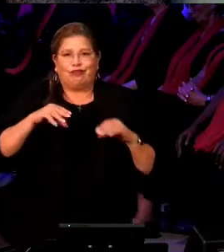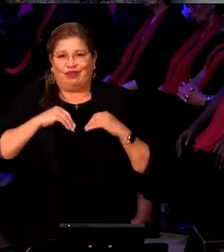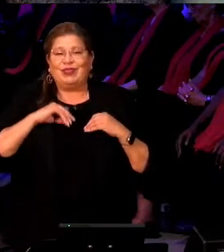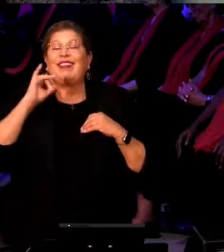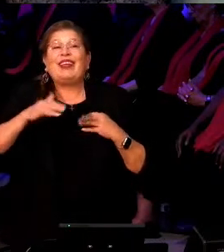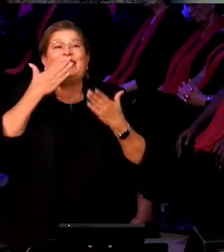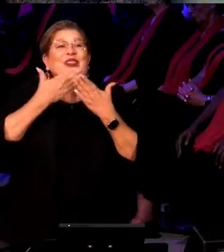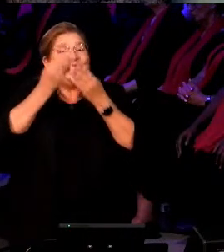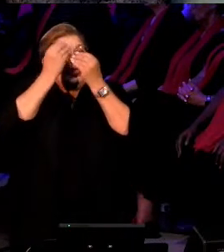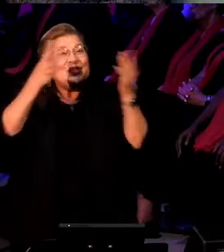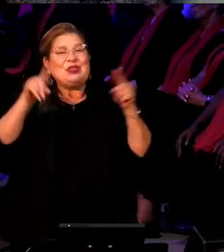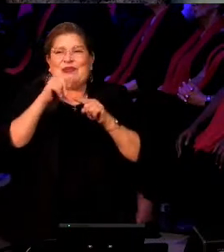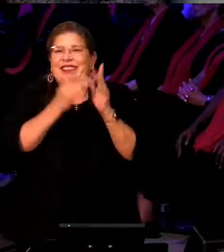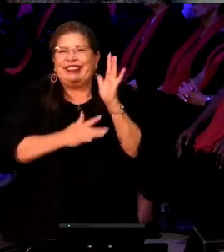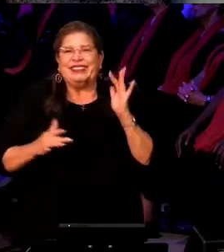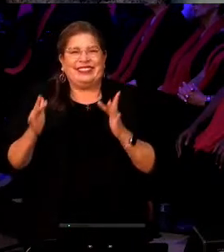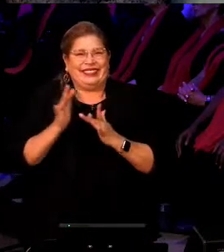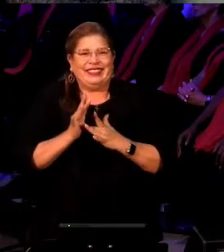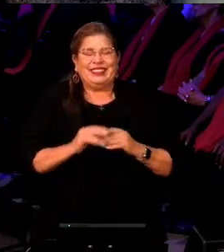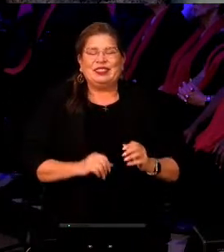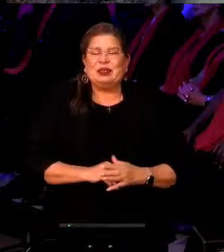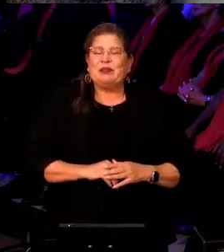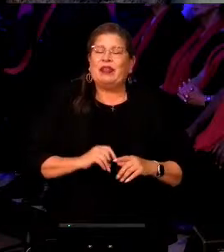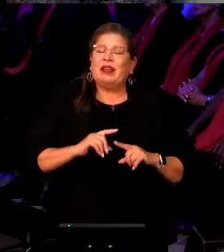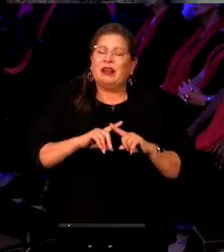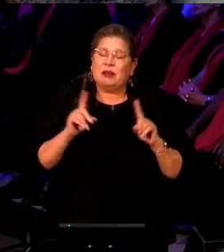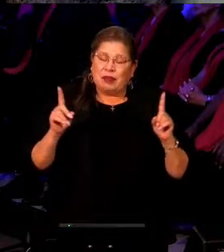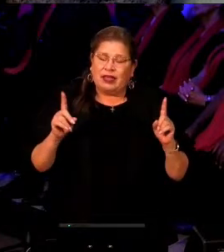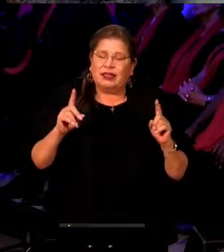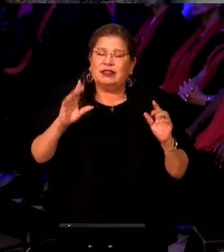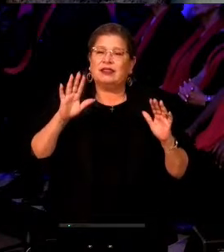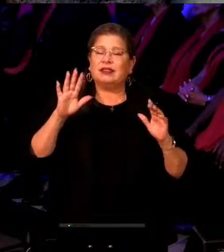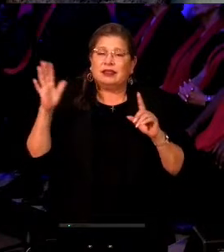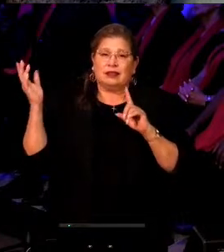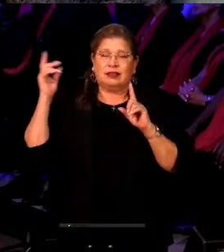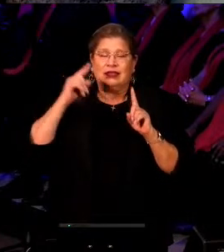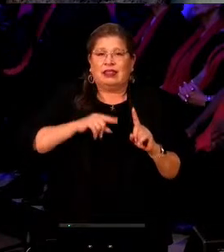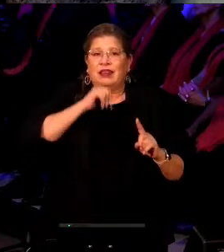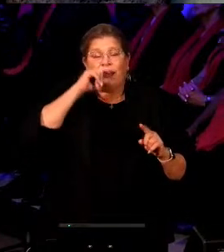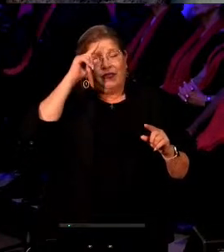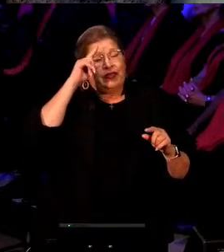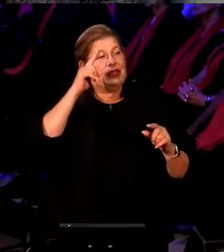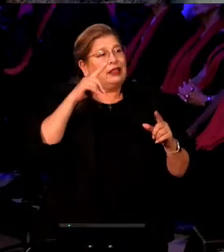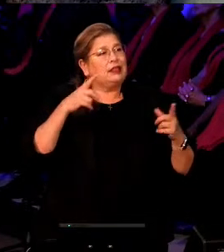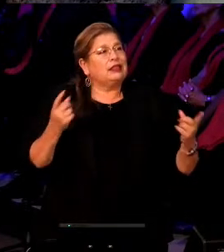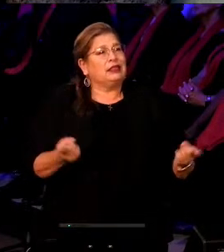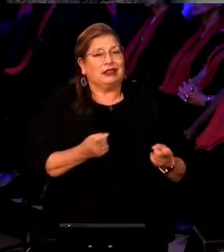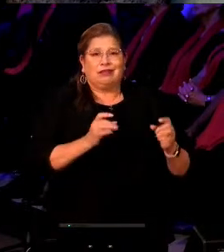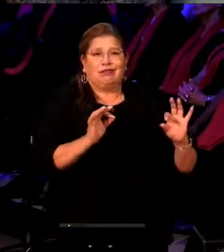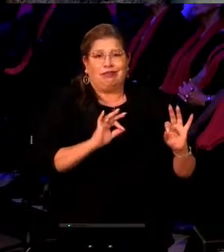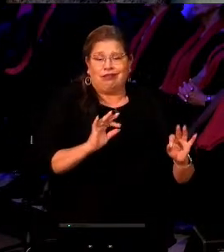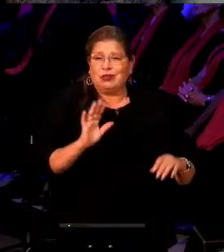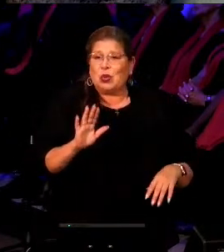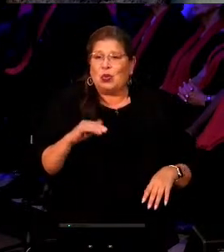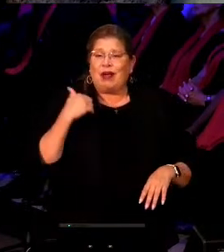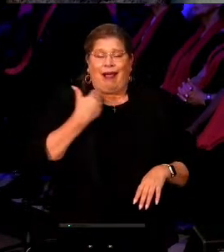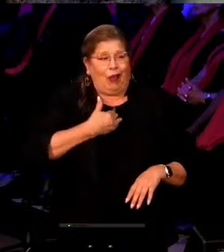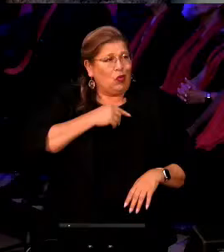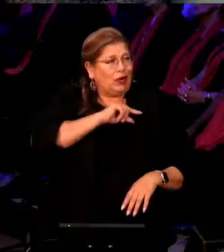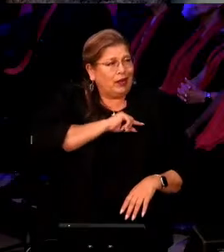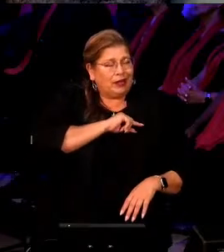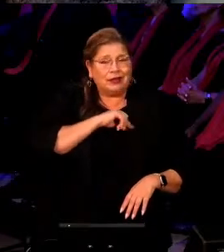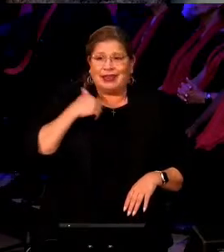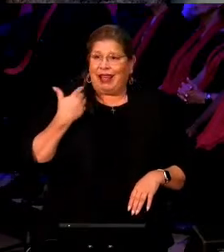gospel. But let's not generalize the concept of sin. It was our guilt, it was our